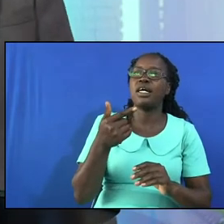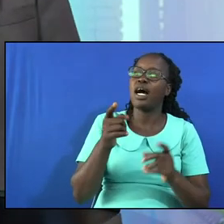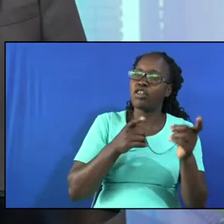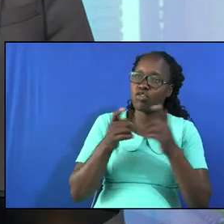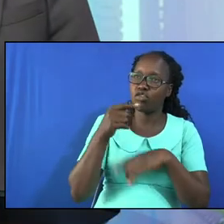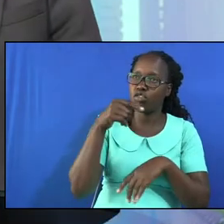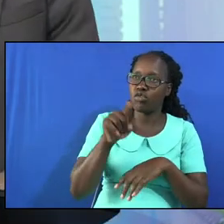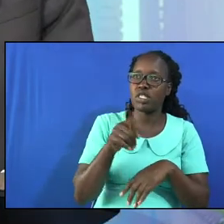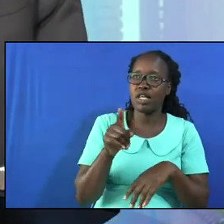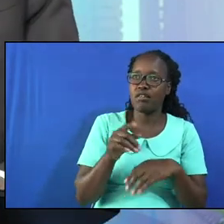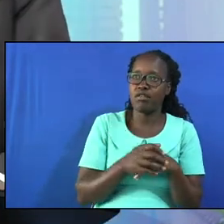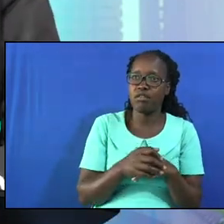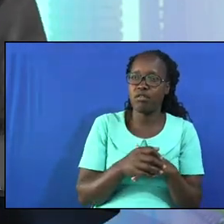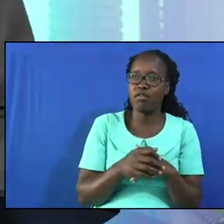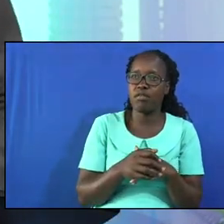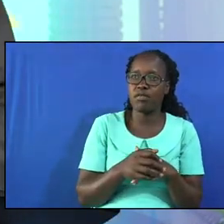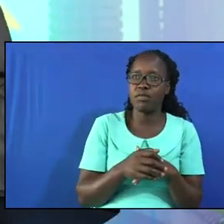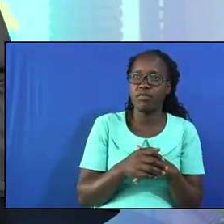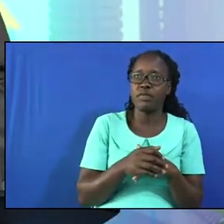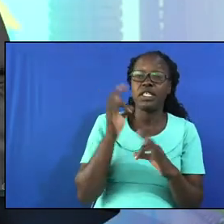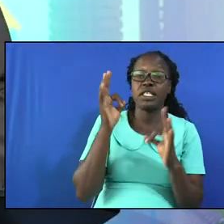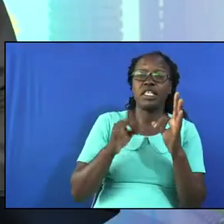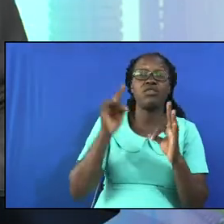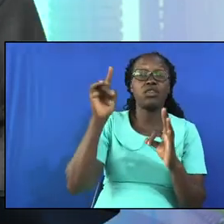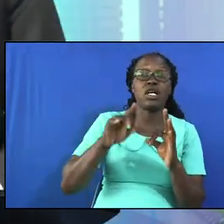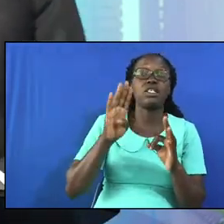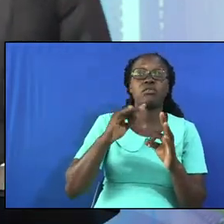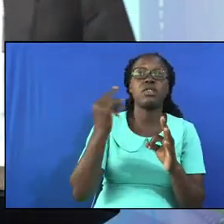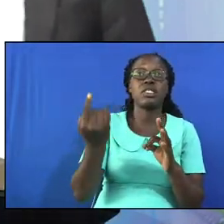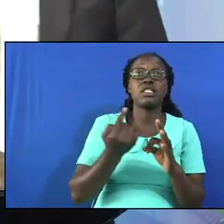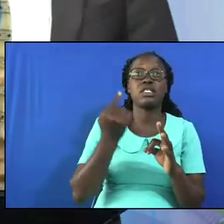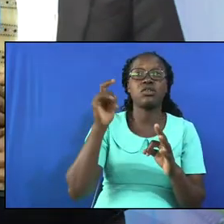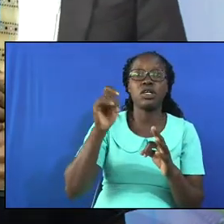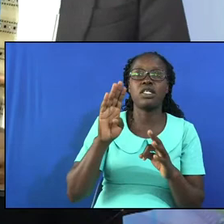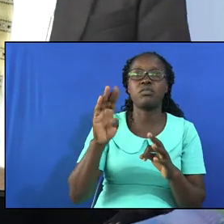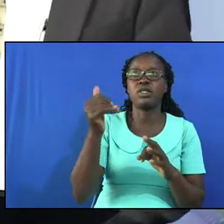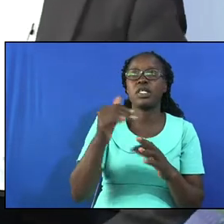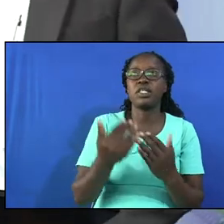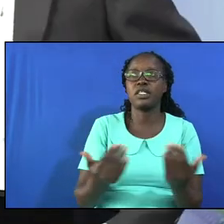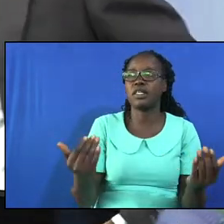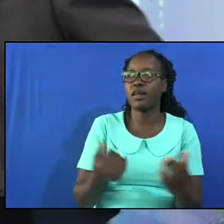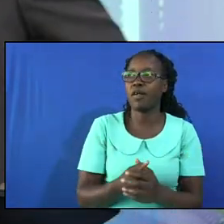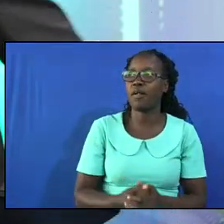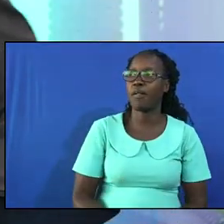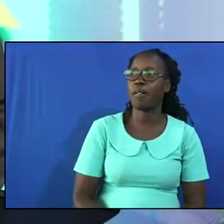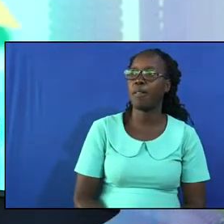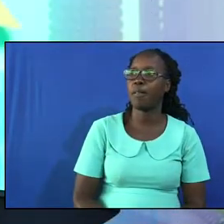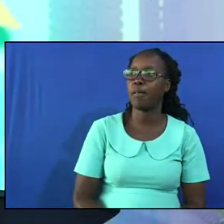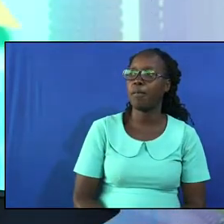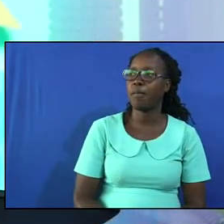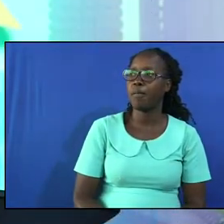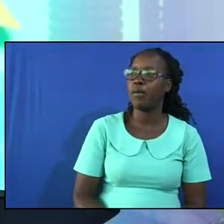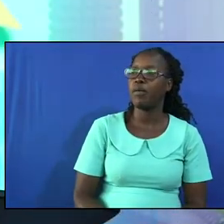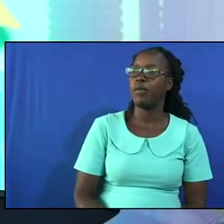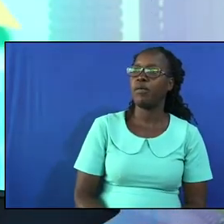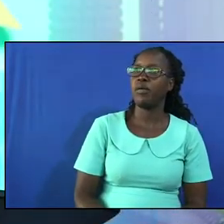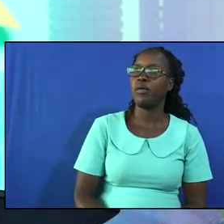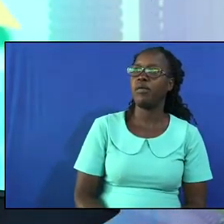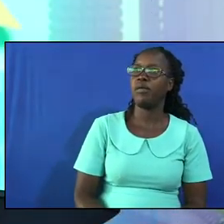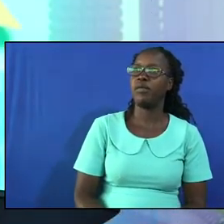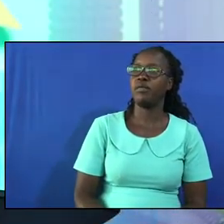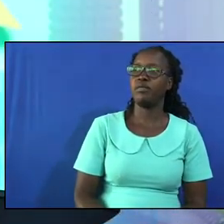yourself. If you can't be single, I can't hear you. If you can't be